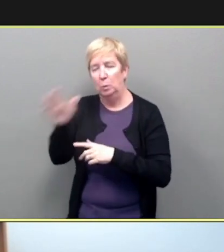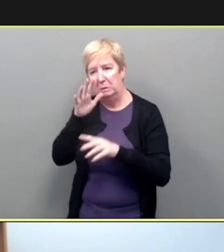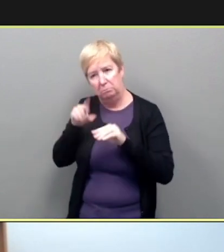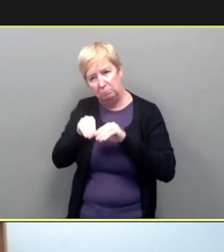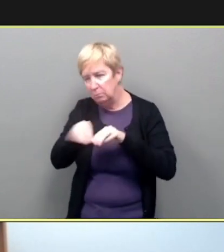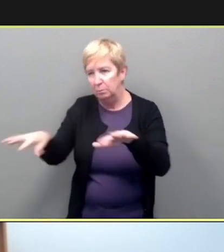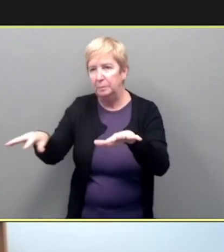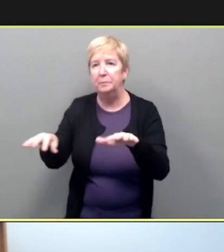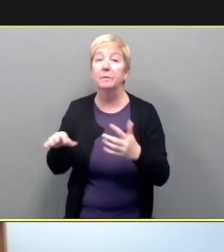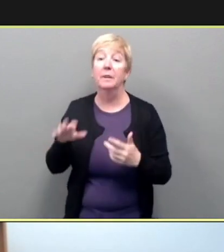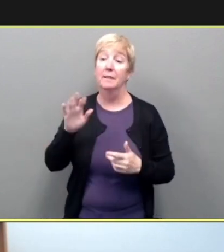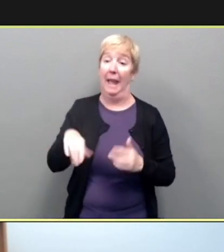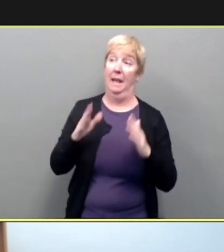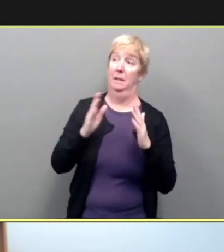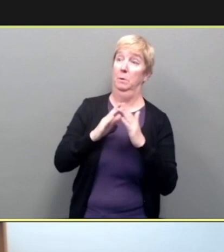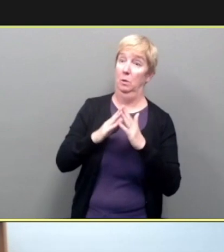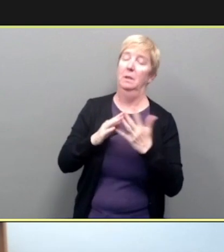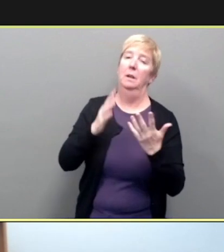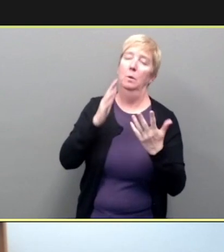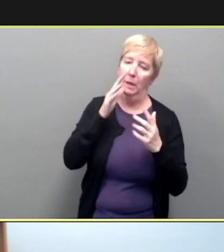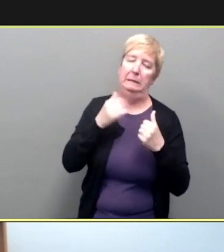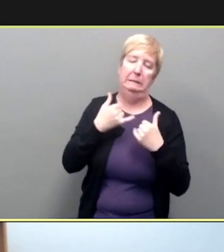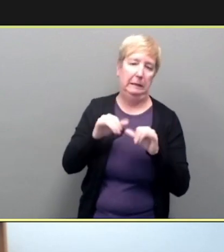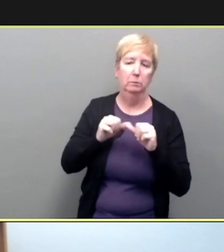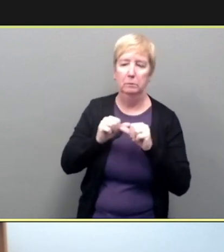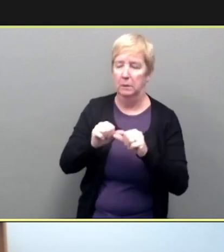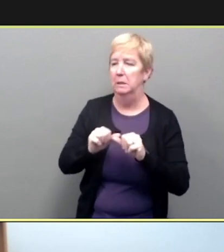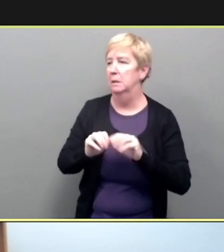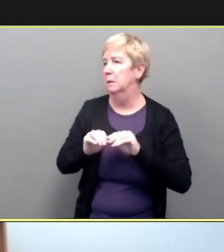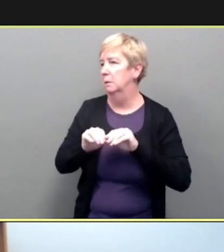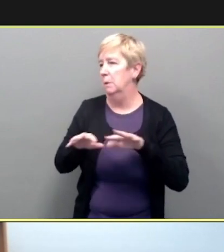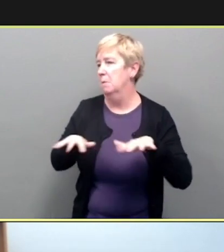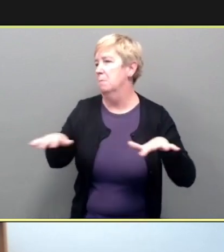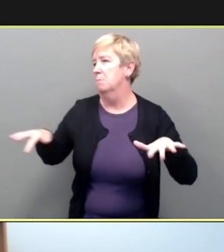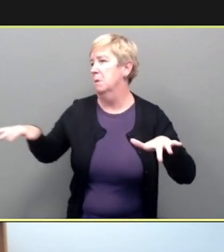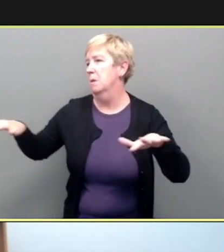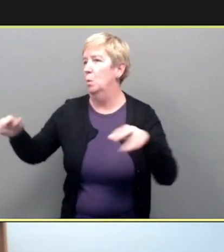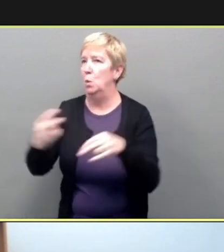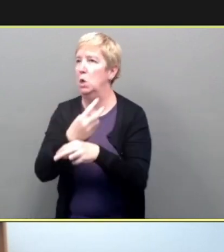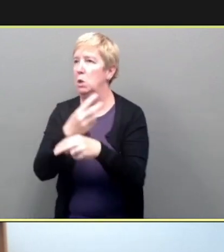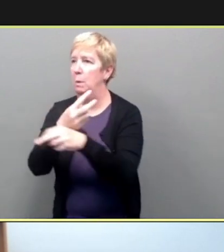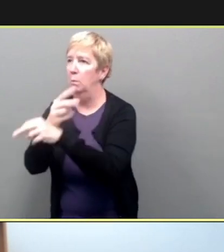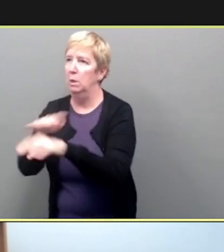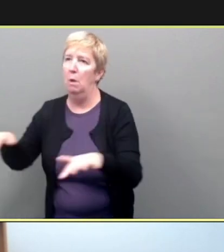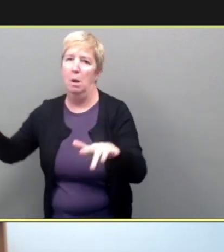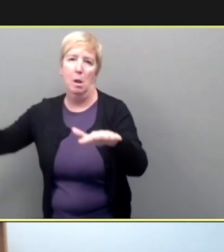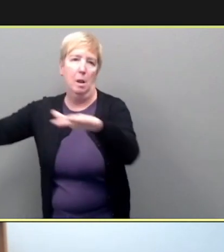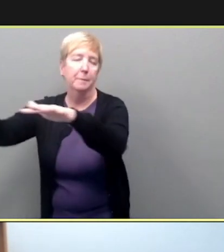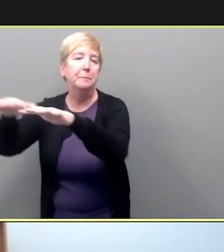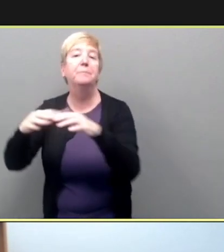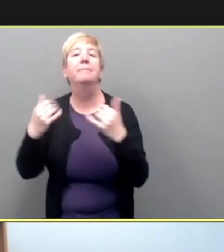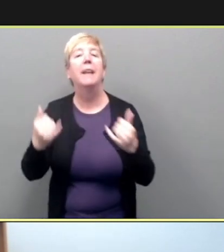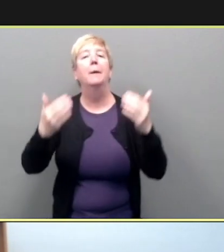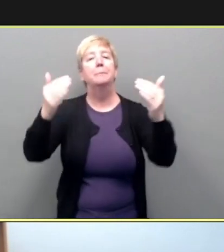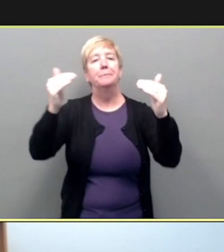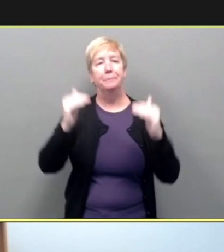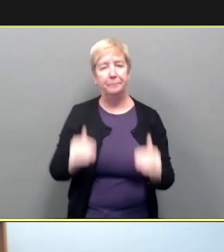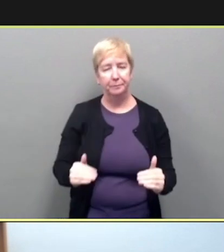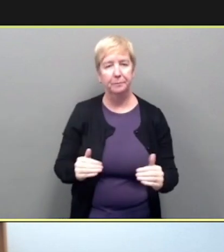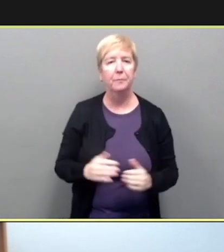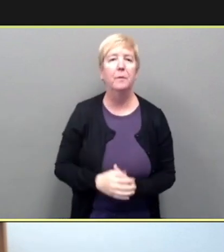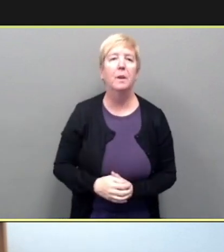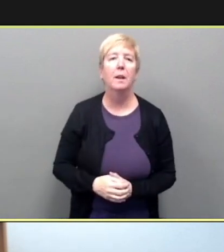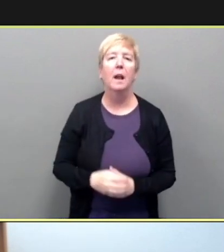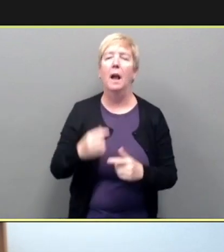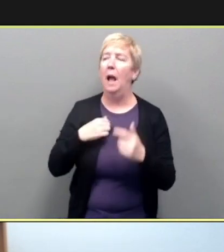populations continue to fuel surges of activity of the virus. Let's move on to the next slide. I